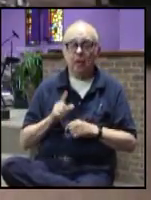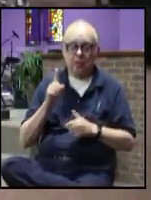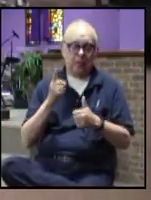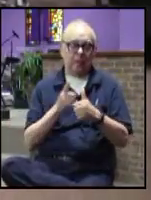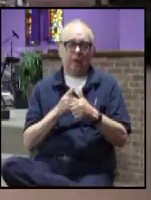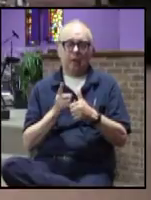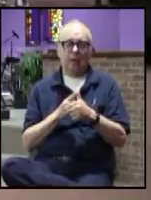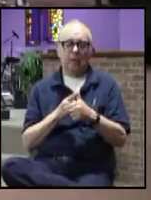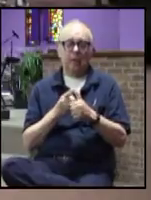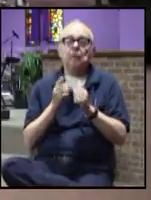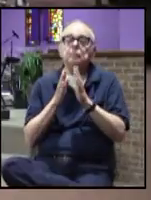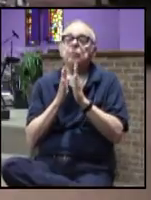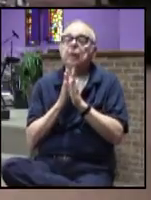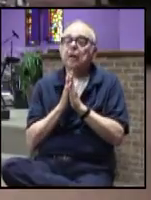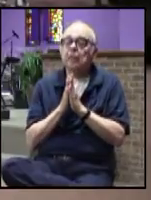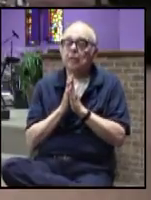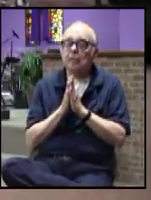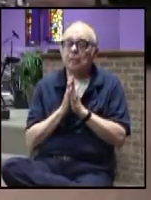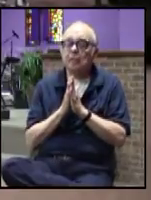One is prayer.